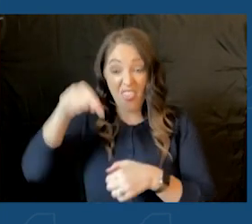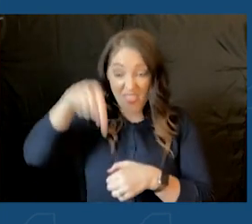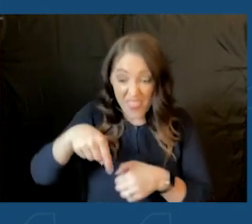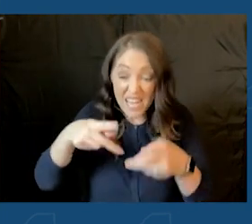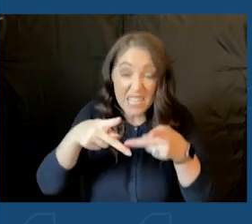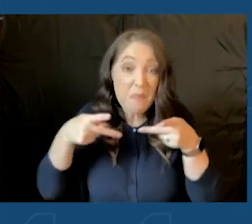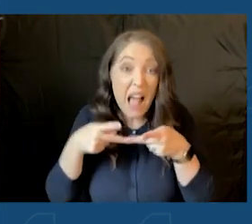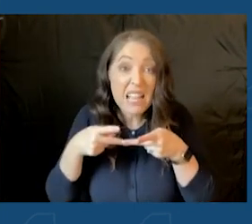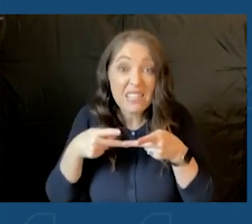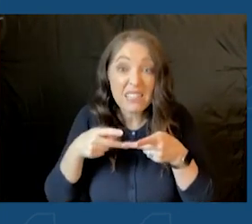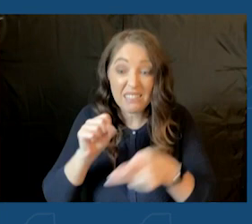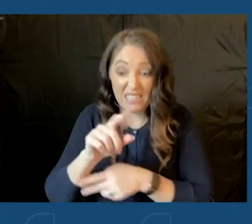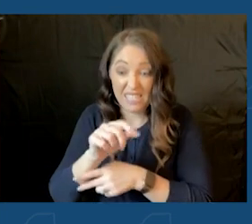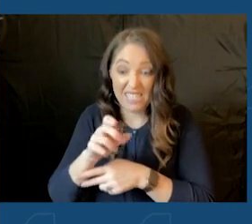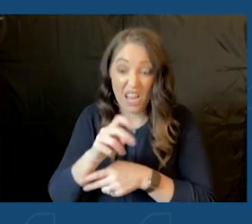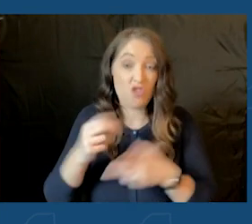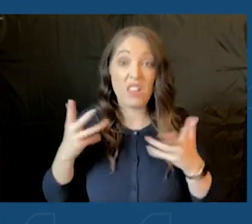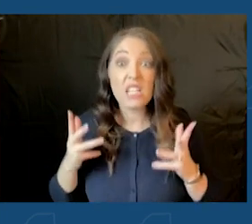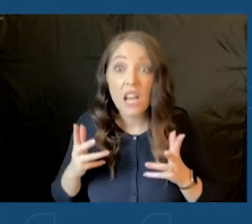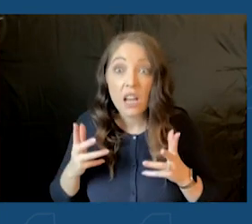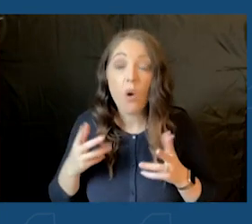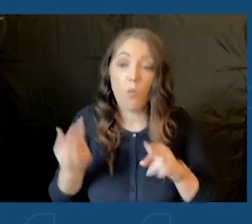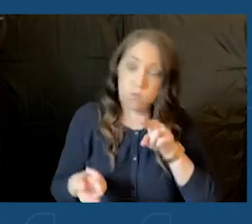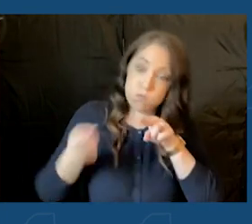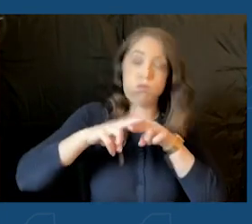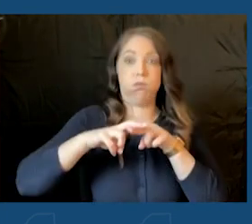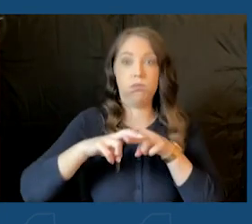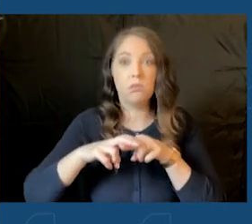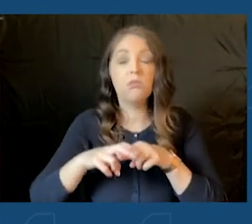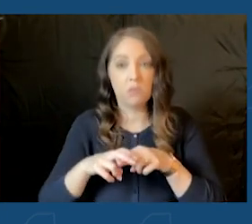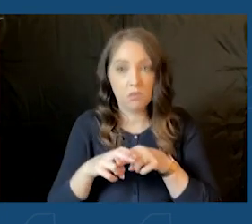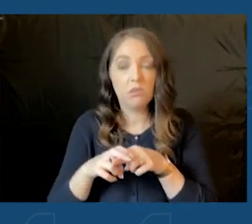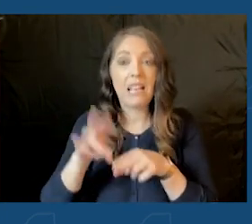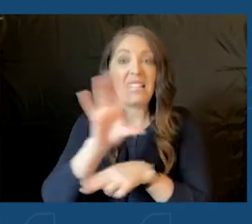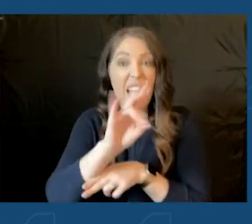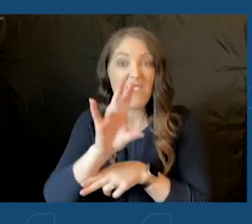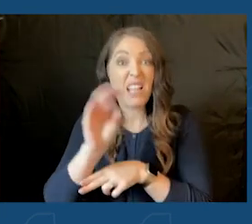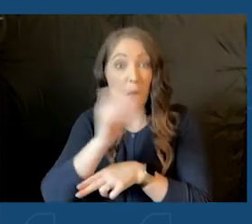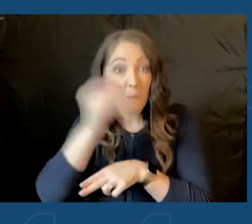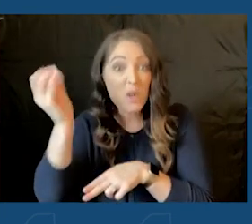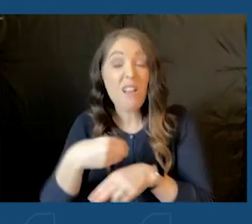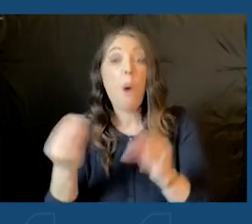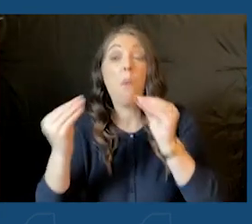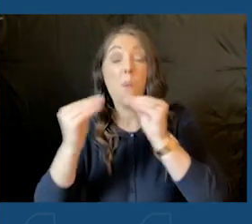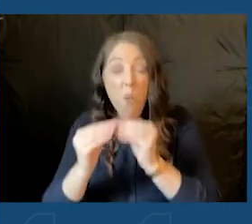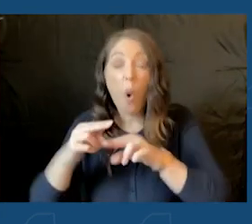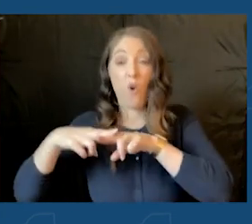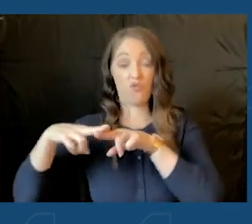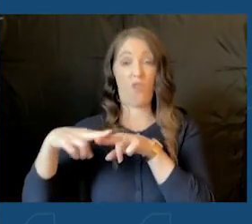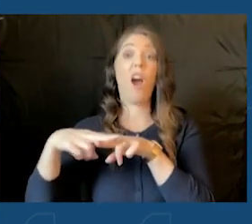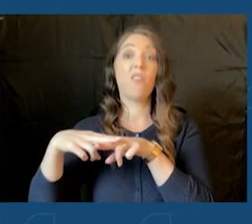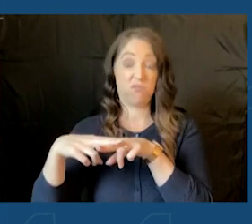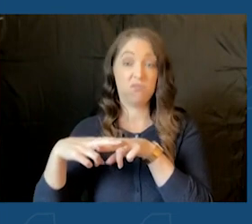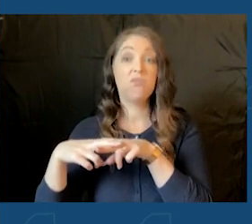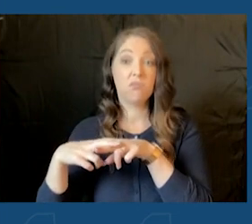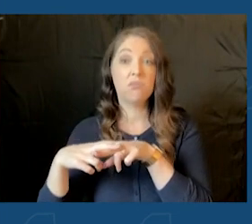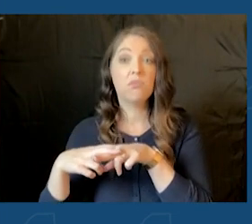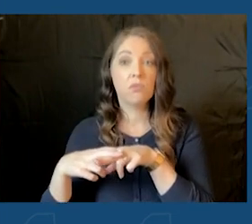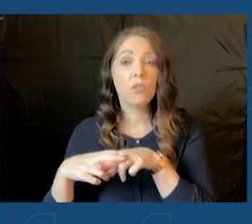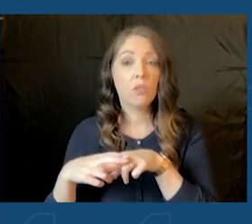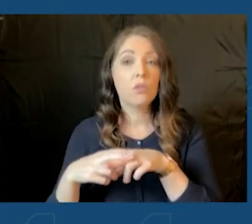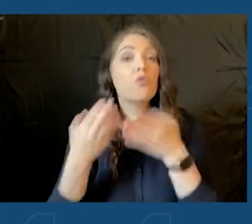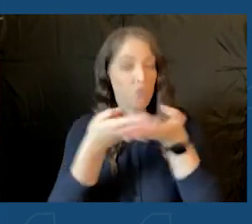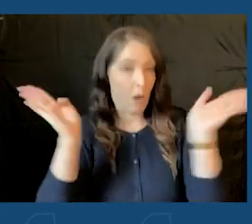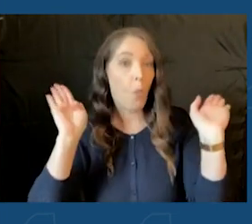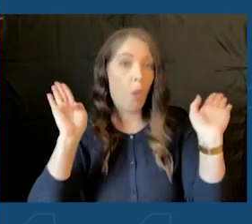you a sense of the scale of the increase. 77% more trains. So overall, it